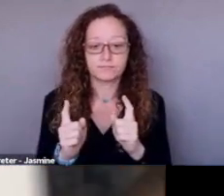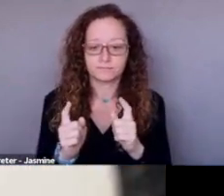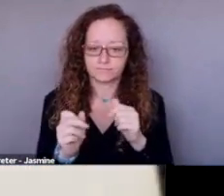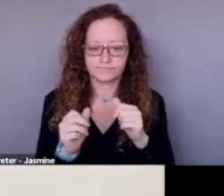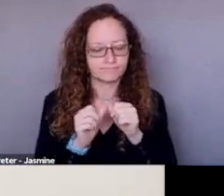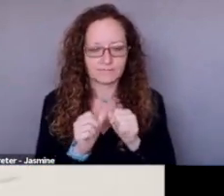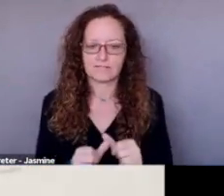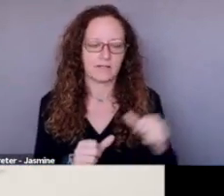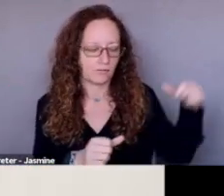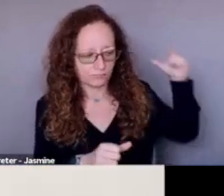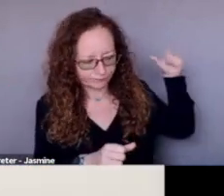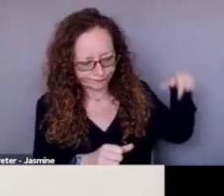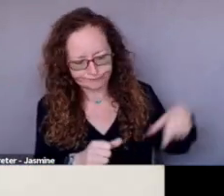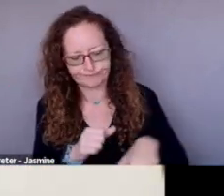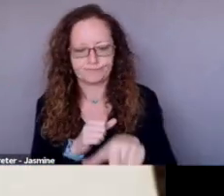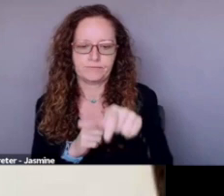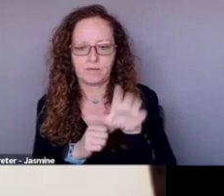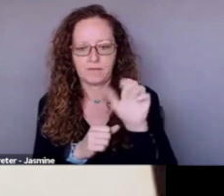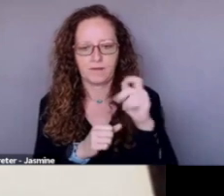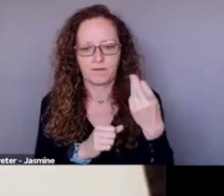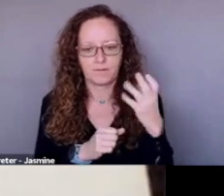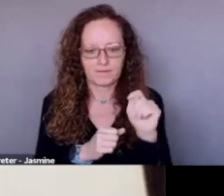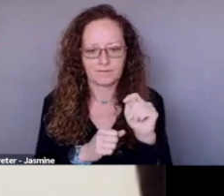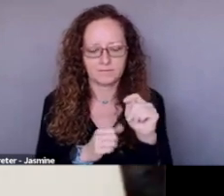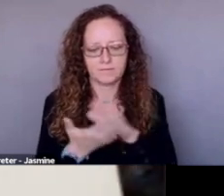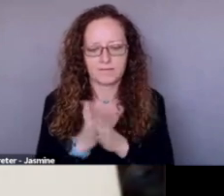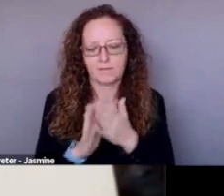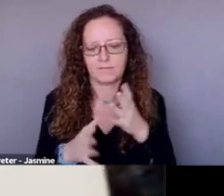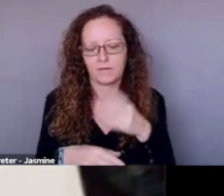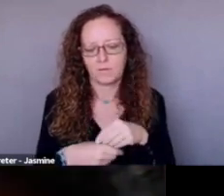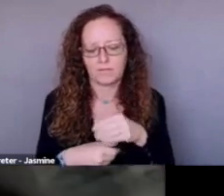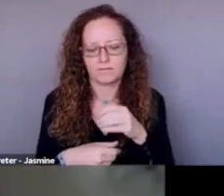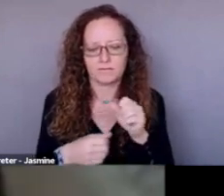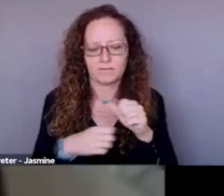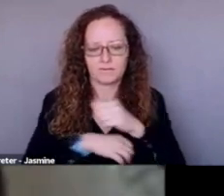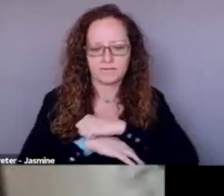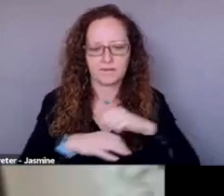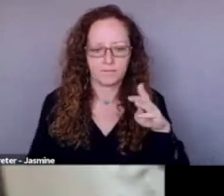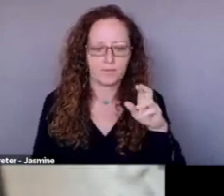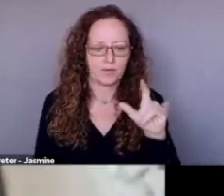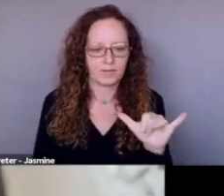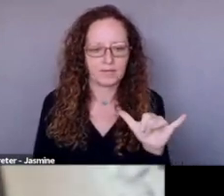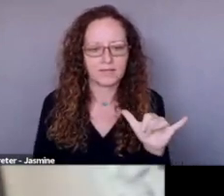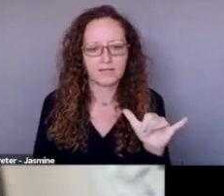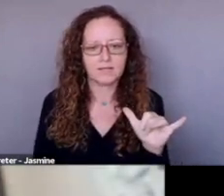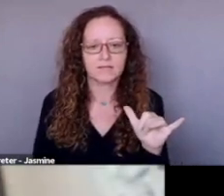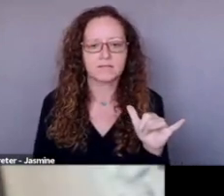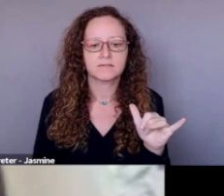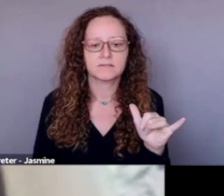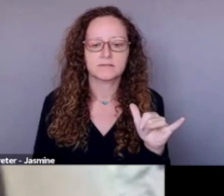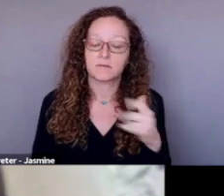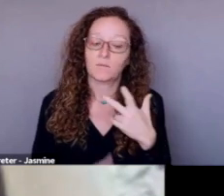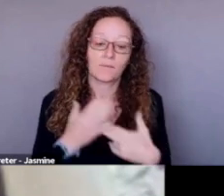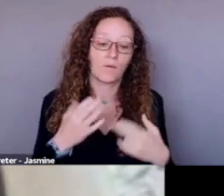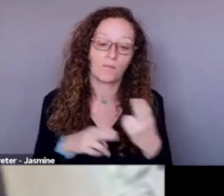carpet on the stage. So Burley will have on, let me see, because they both have